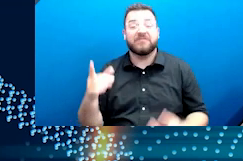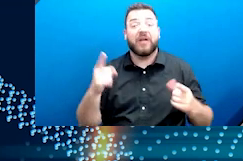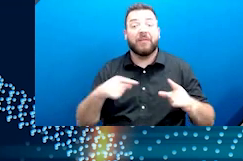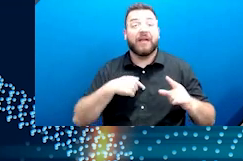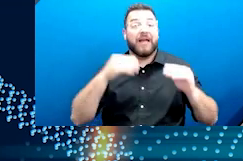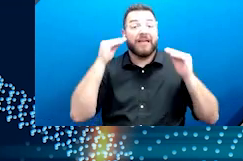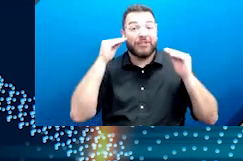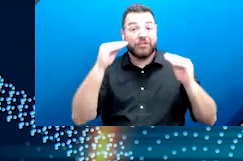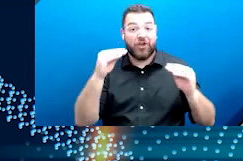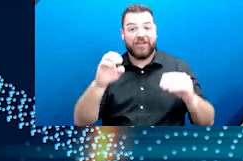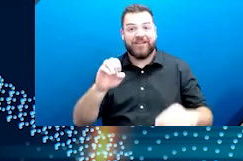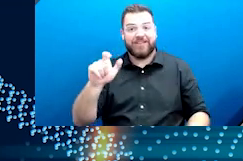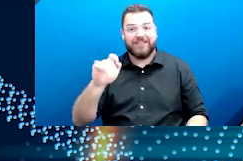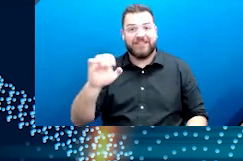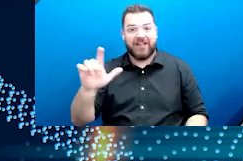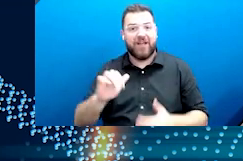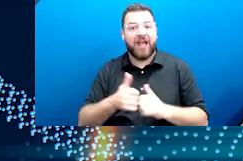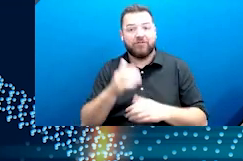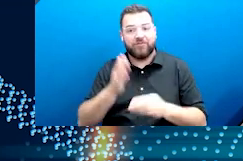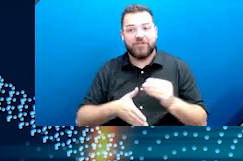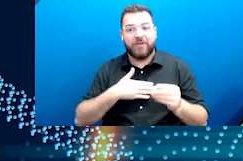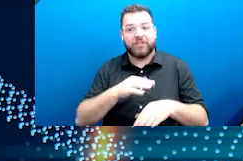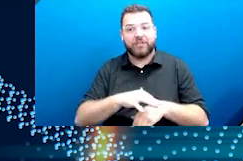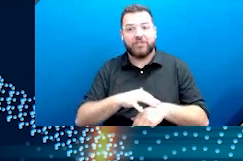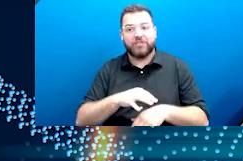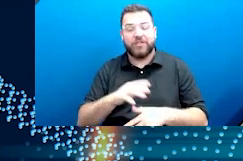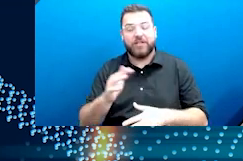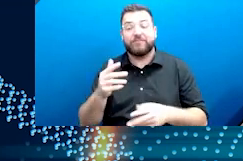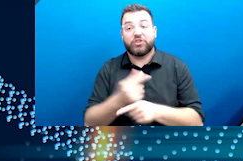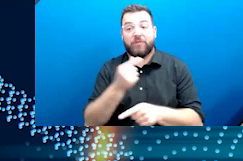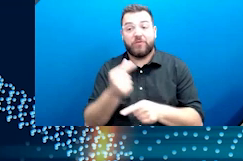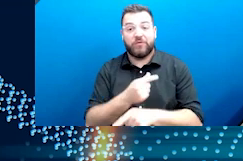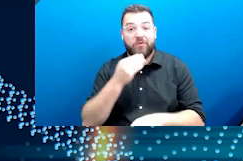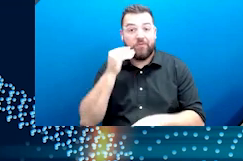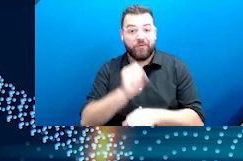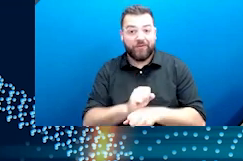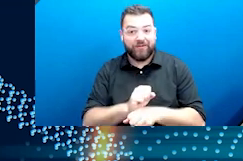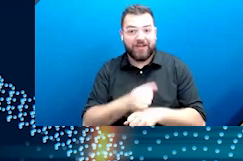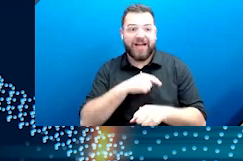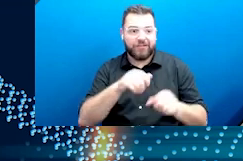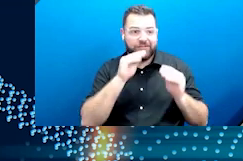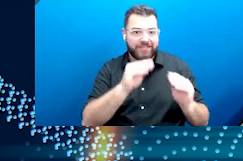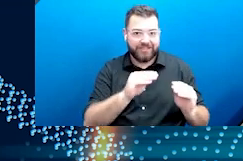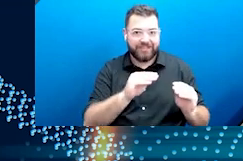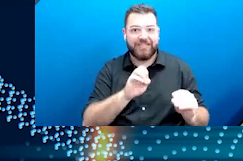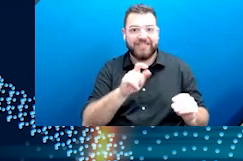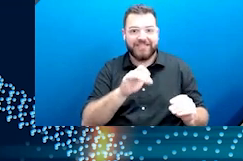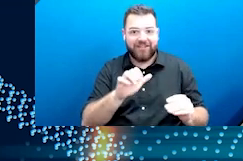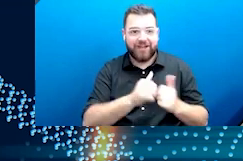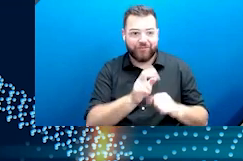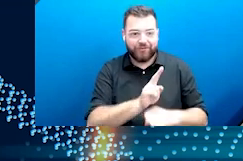to do my geometry homework, and I ended up learning geometry because I had to teach the thing how to use it. And to me, that's kind of what this